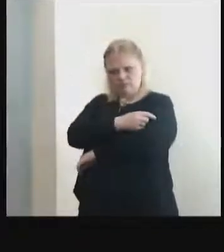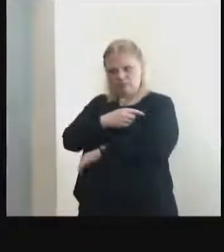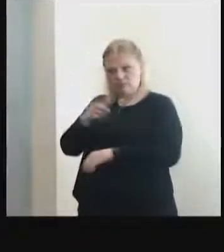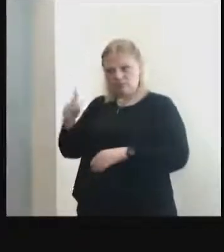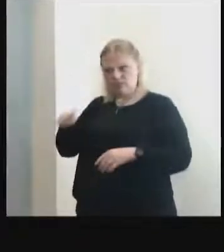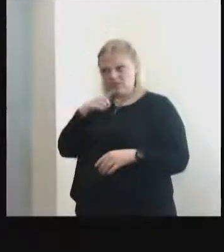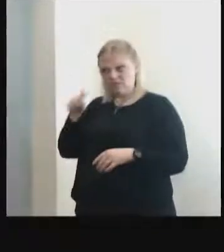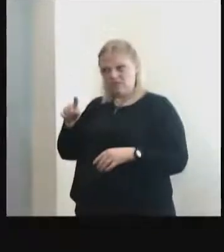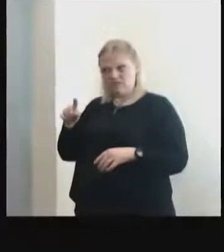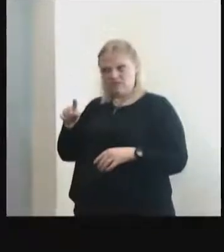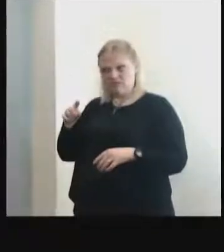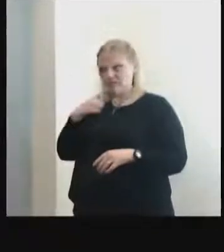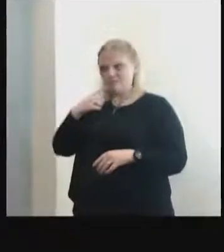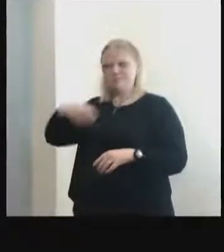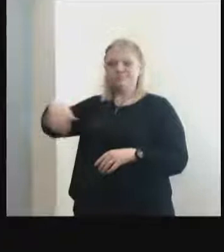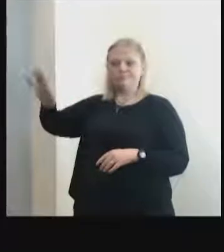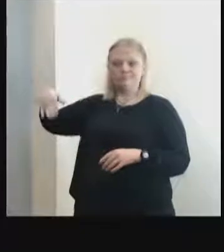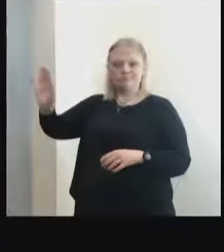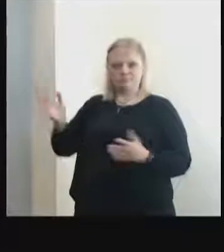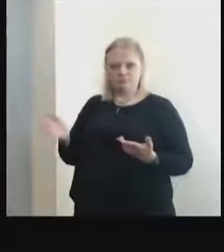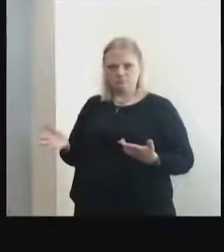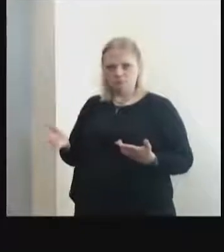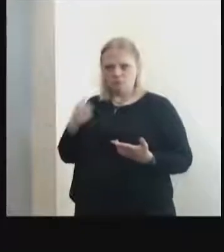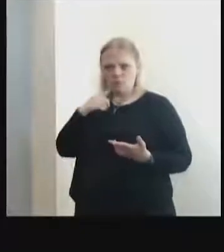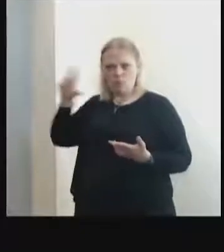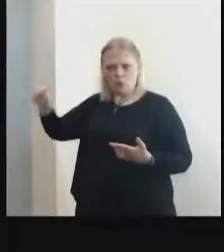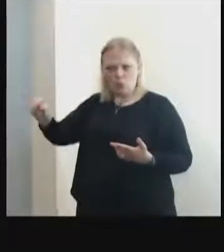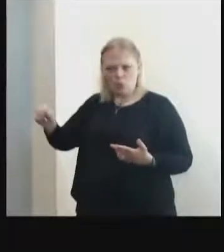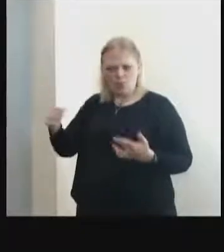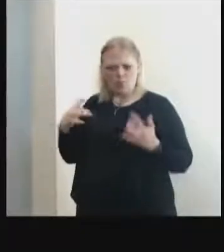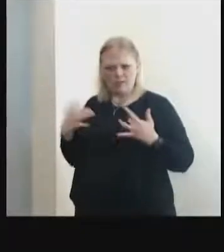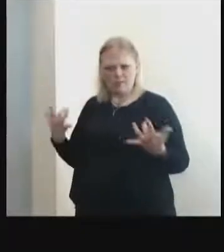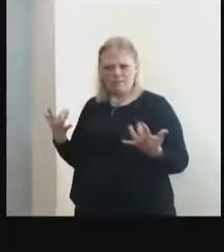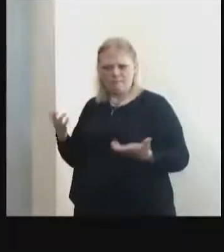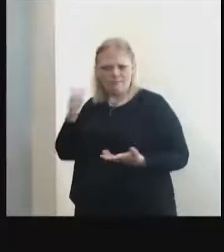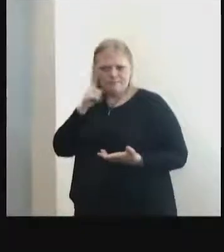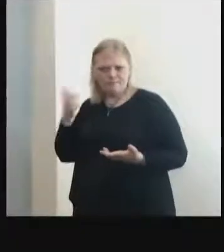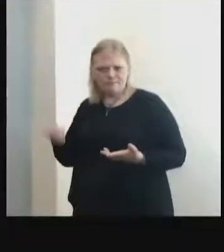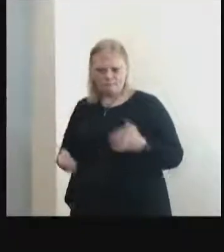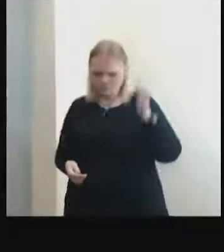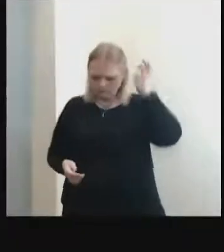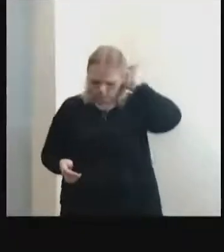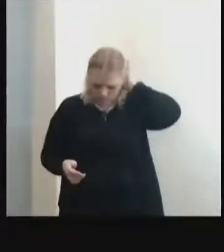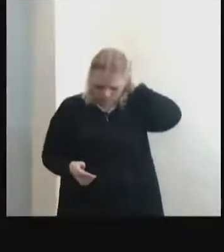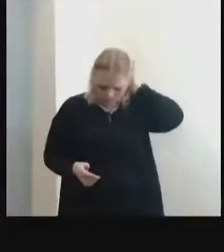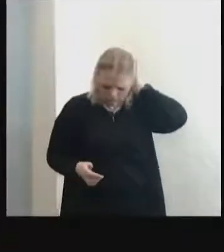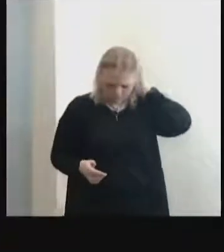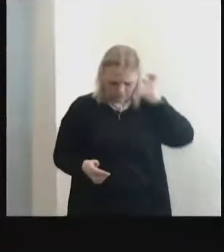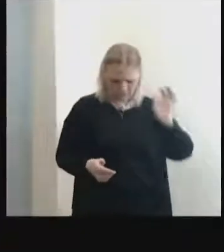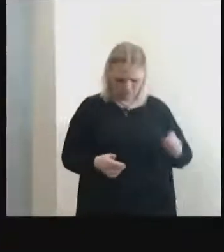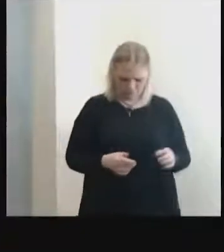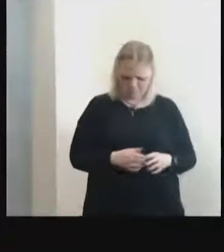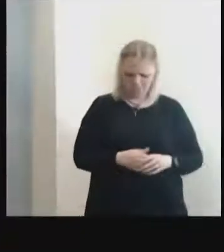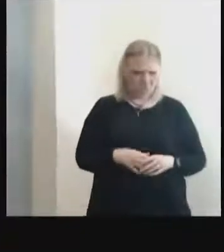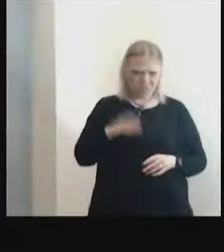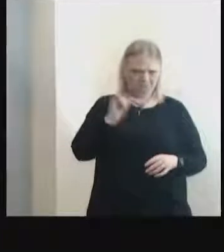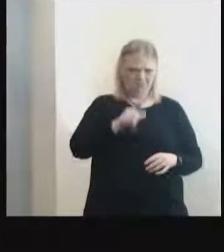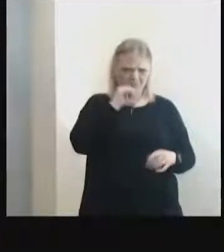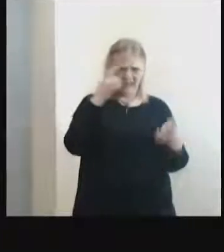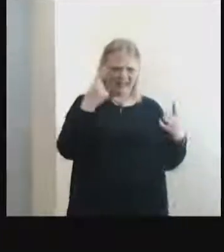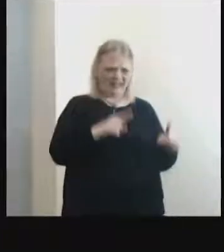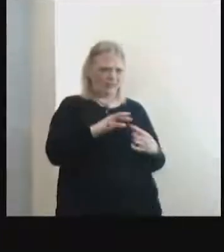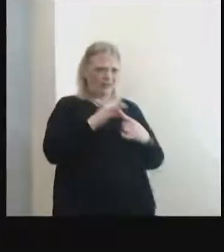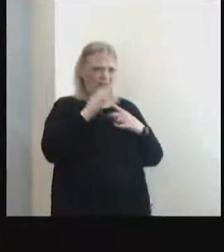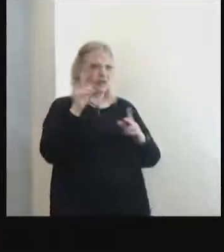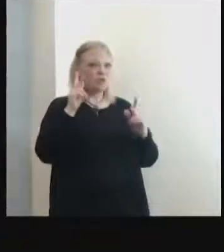turned away? What's going on there? Have you heard about that happening at all? That would not happen unless the